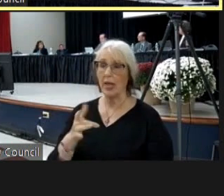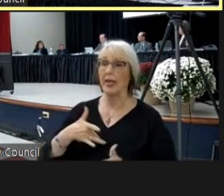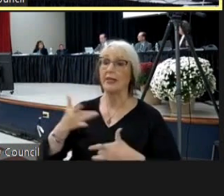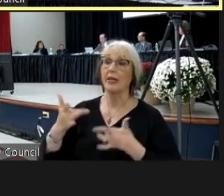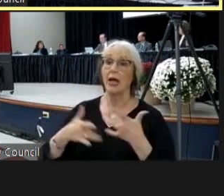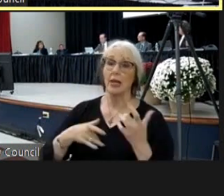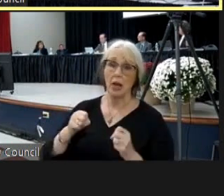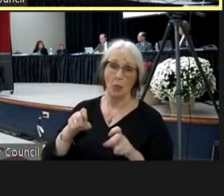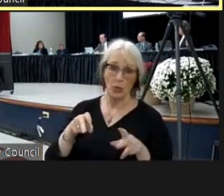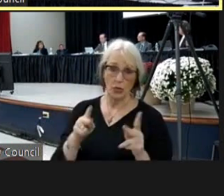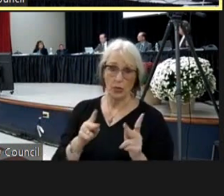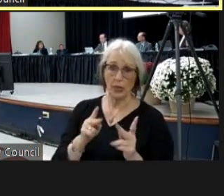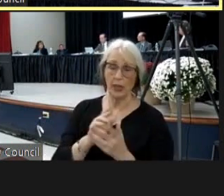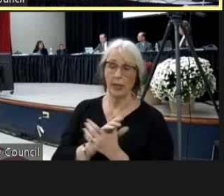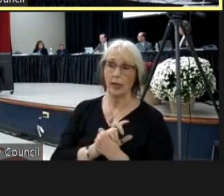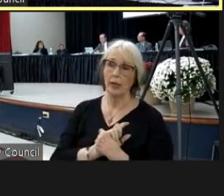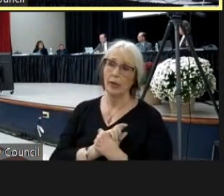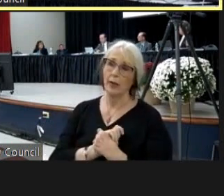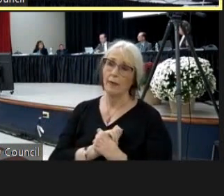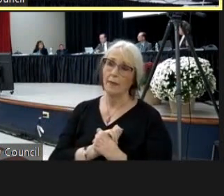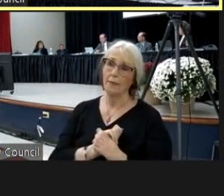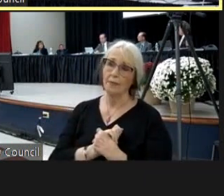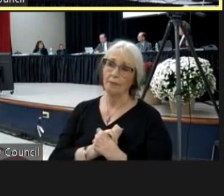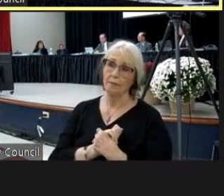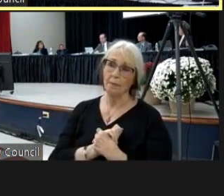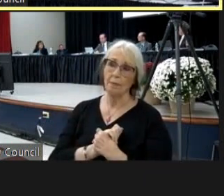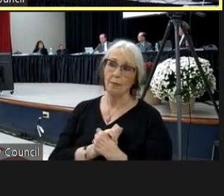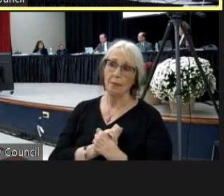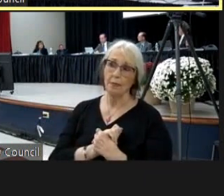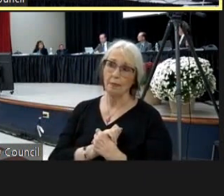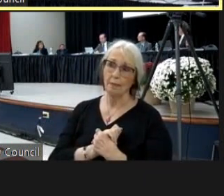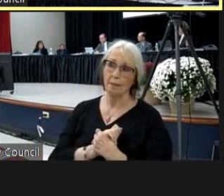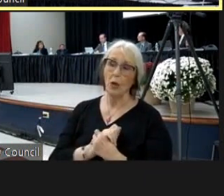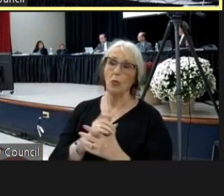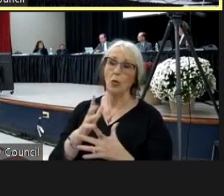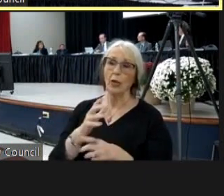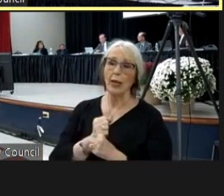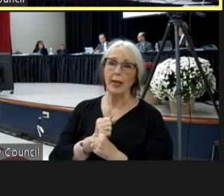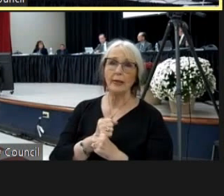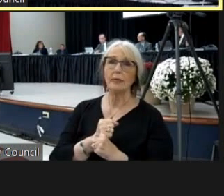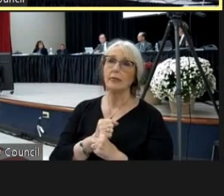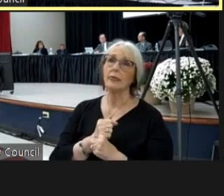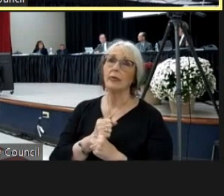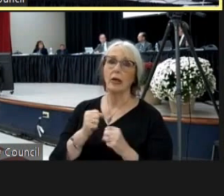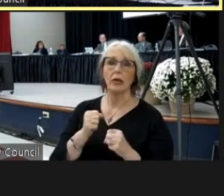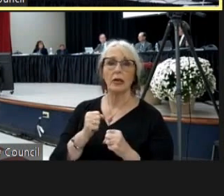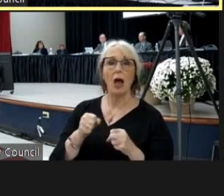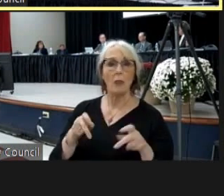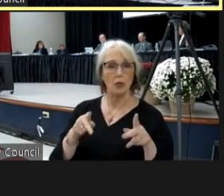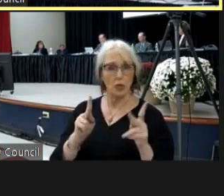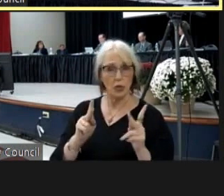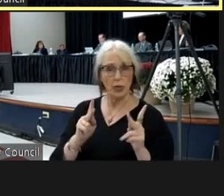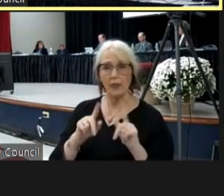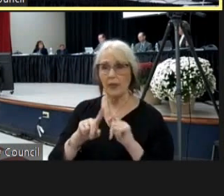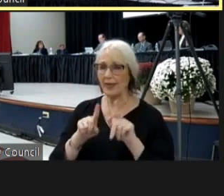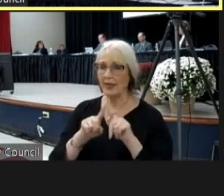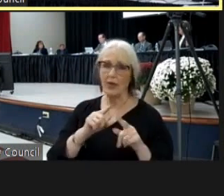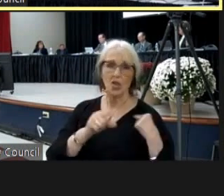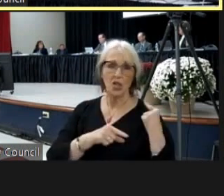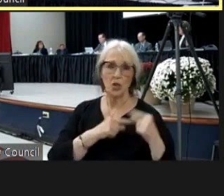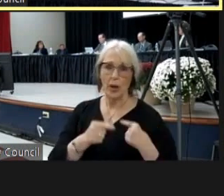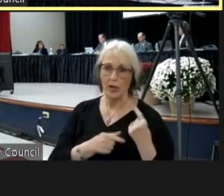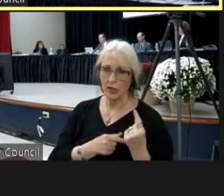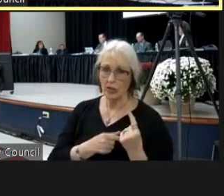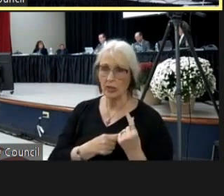think is, you know, it is becoming par for the course that we're getting to say generational opportunities or